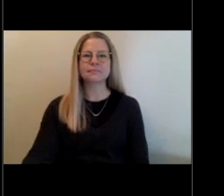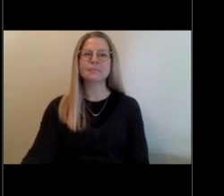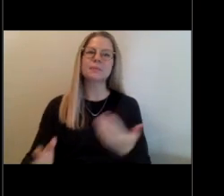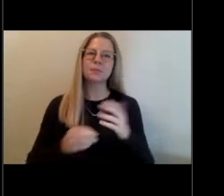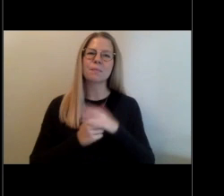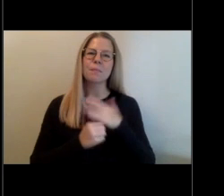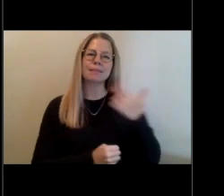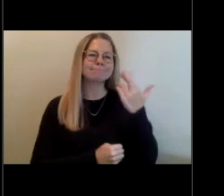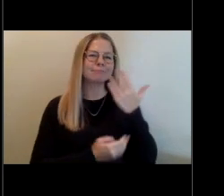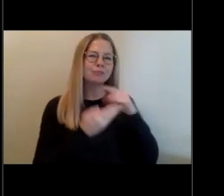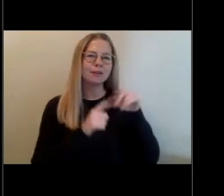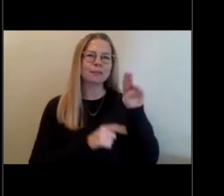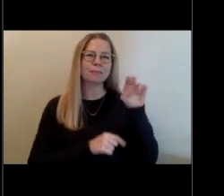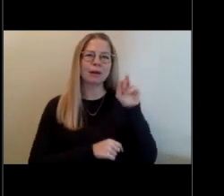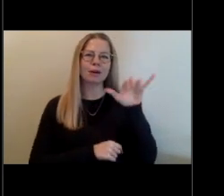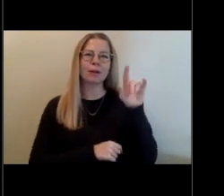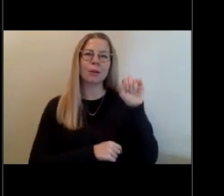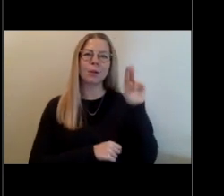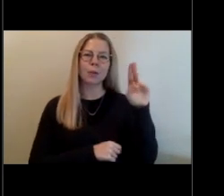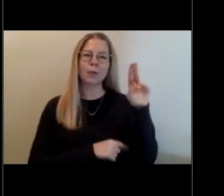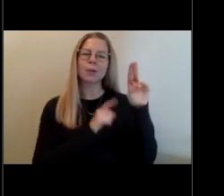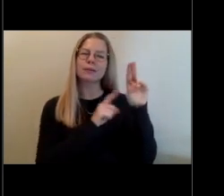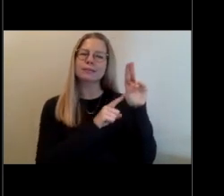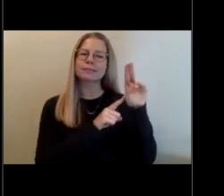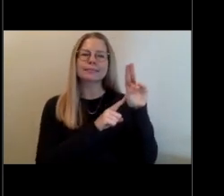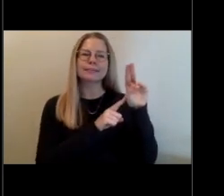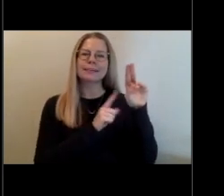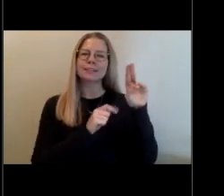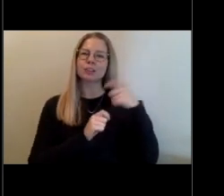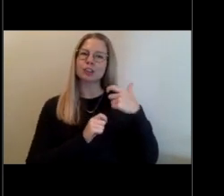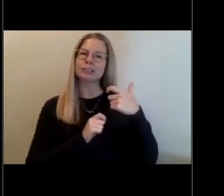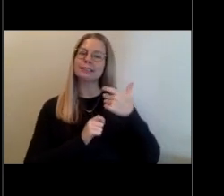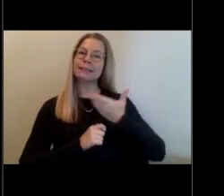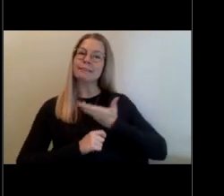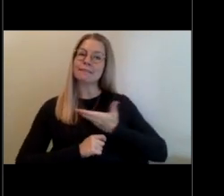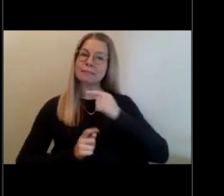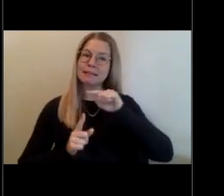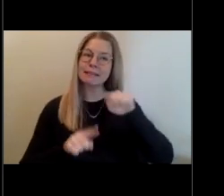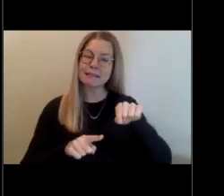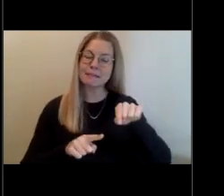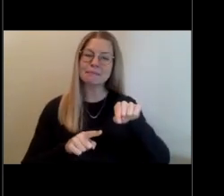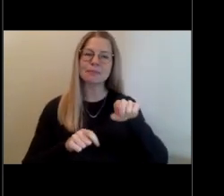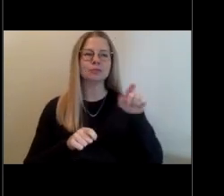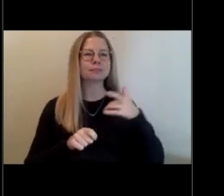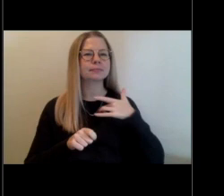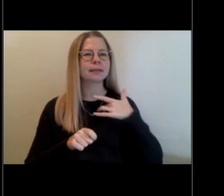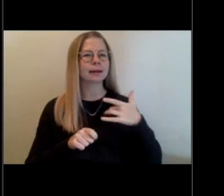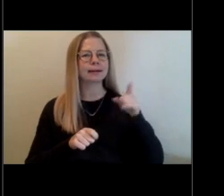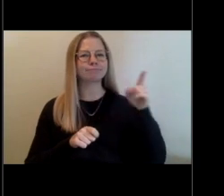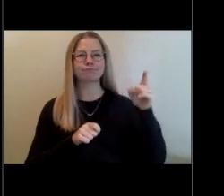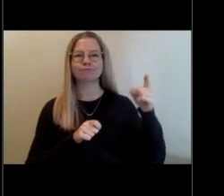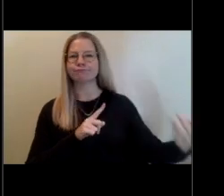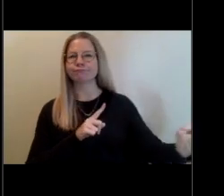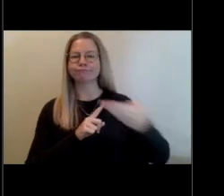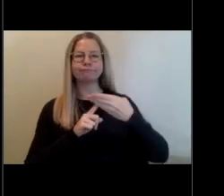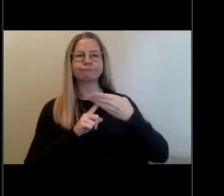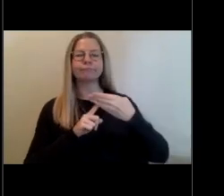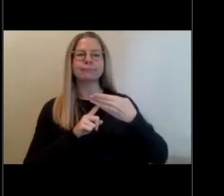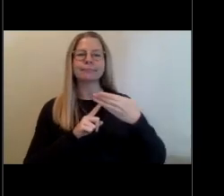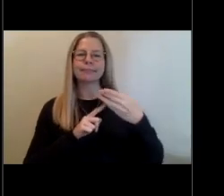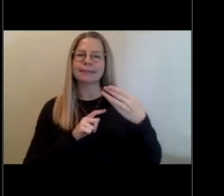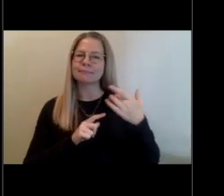always knows how to get me into a little more trouble than I can handle. And she asked if I would just